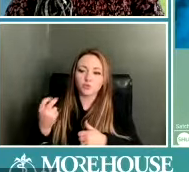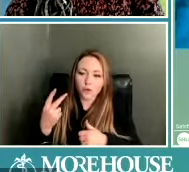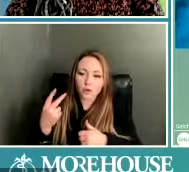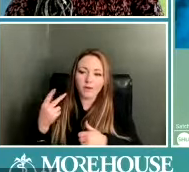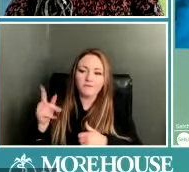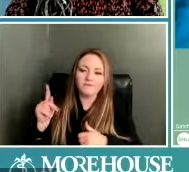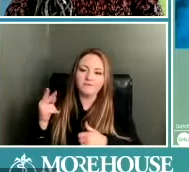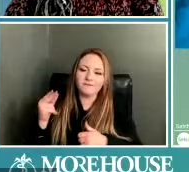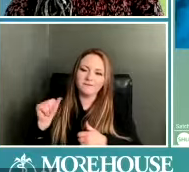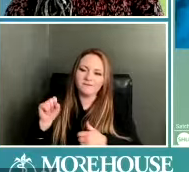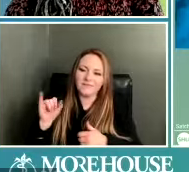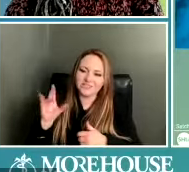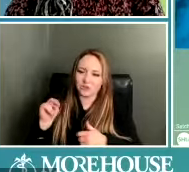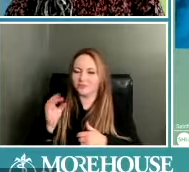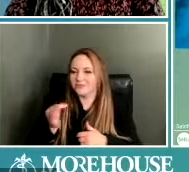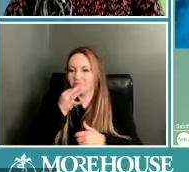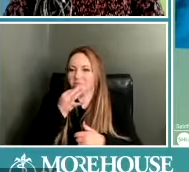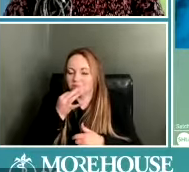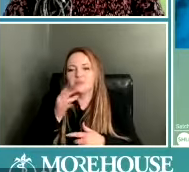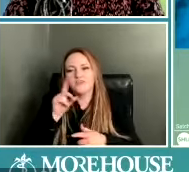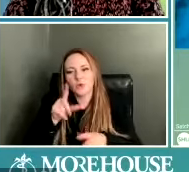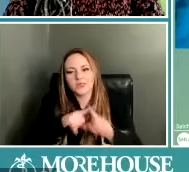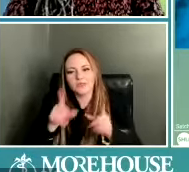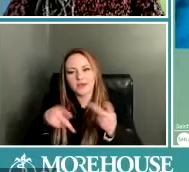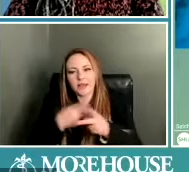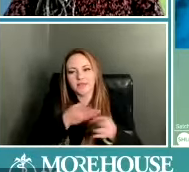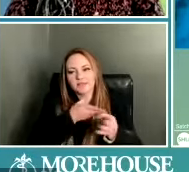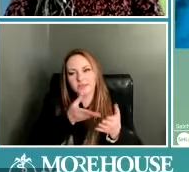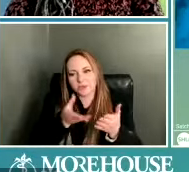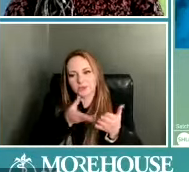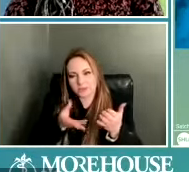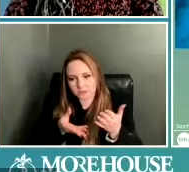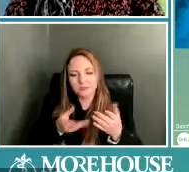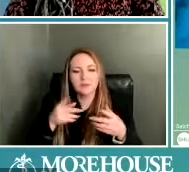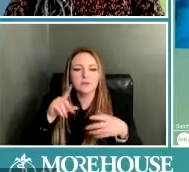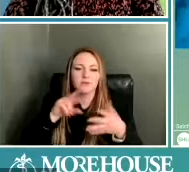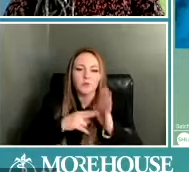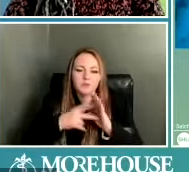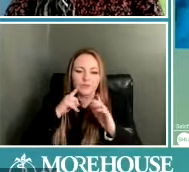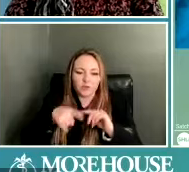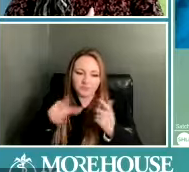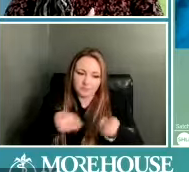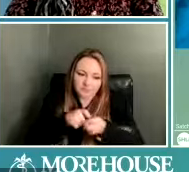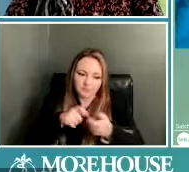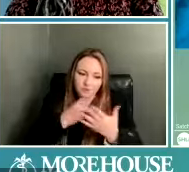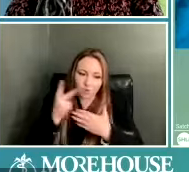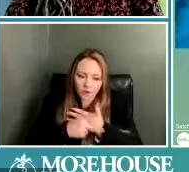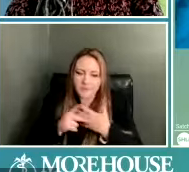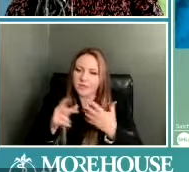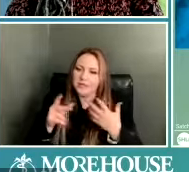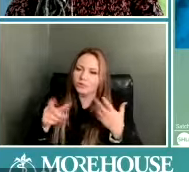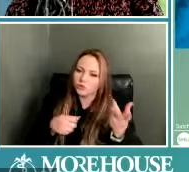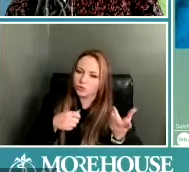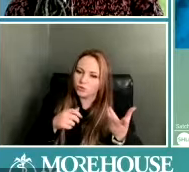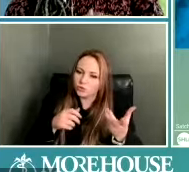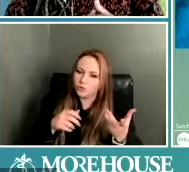a variety of specialties. The purpose of this particular program is to enhance physicians' advocacy